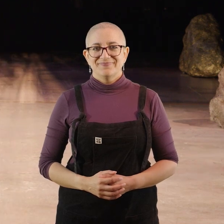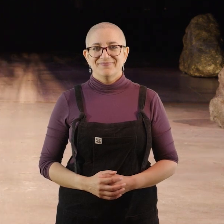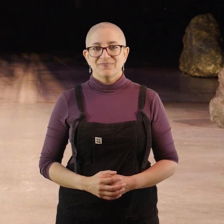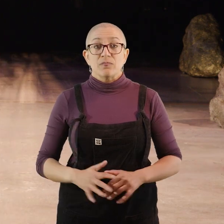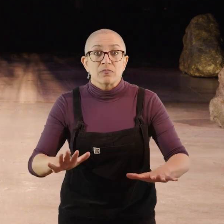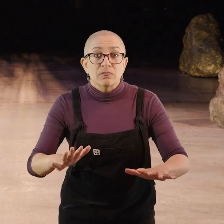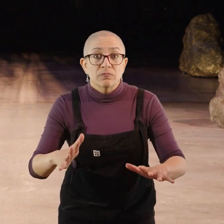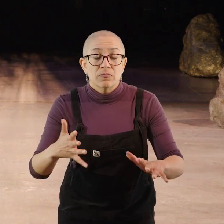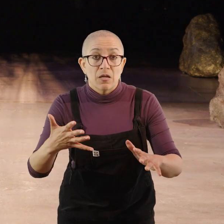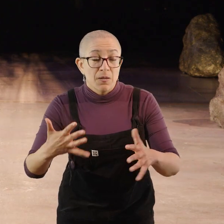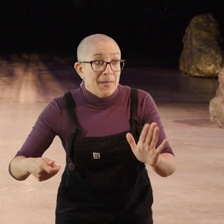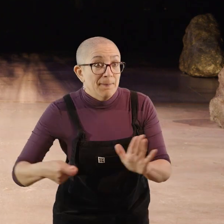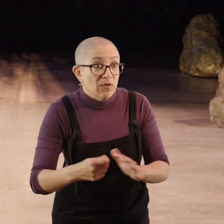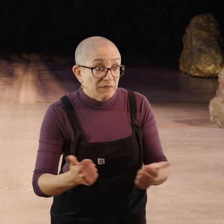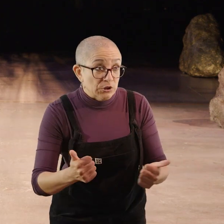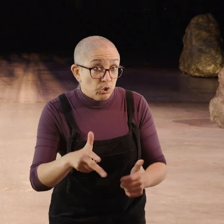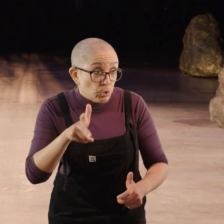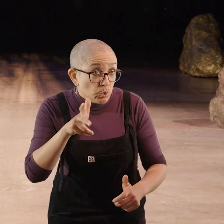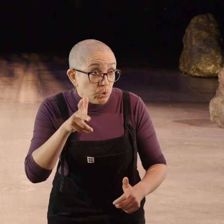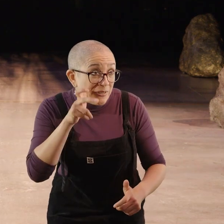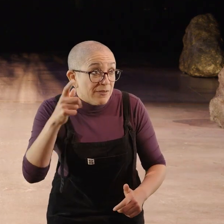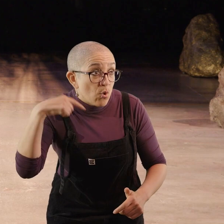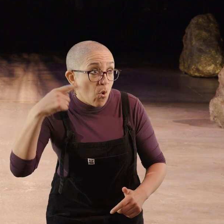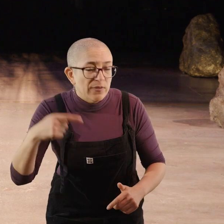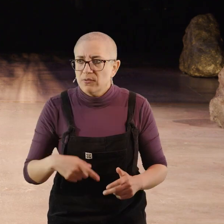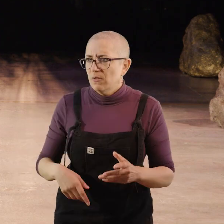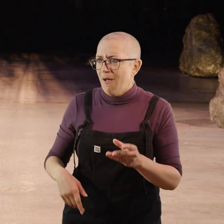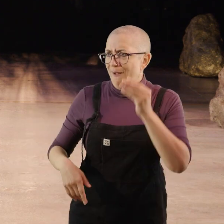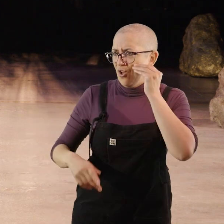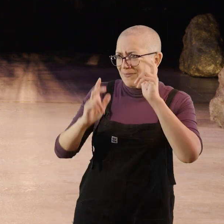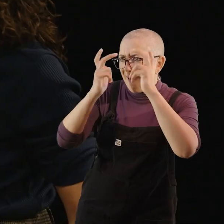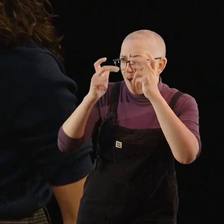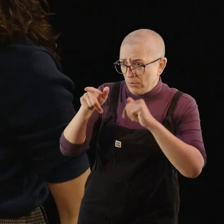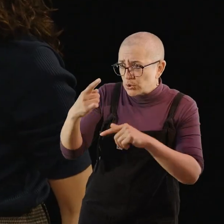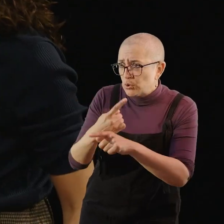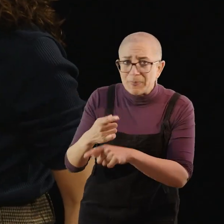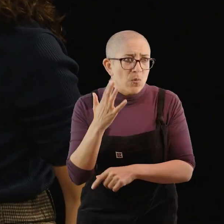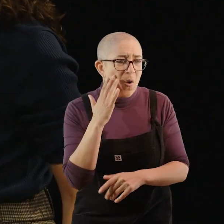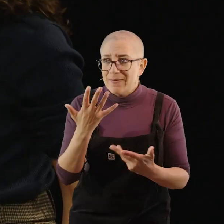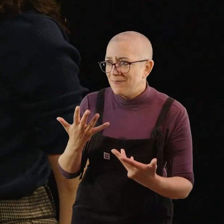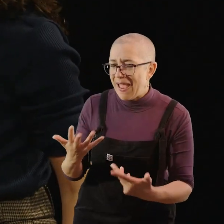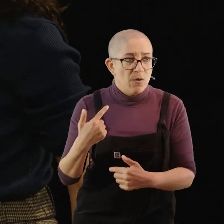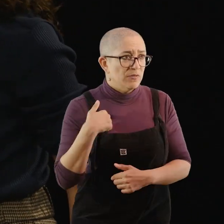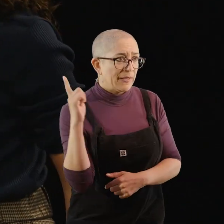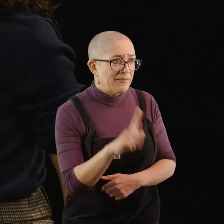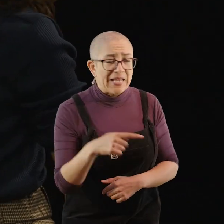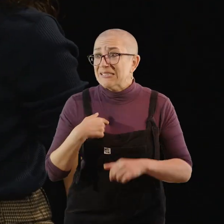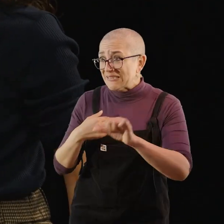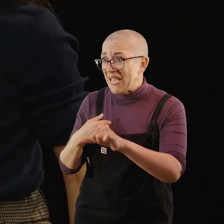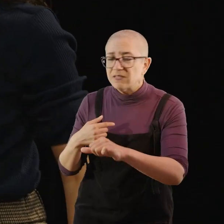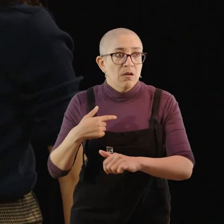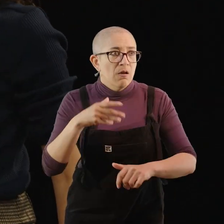I have done the deed. Didst thou not hear a noise? I heard the owl scream, the crickets cry. Did not you speak? When? No. As I descended? Aye.